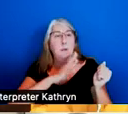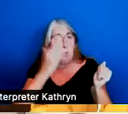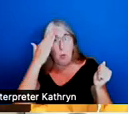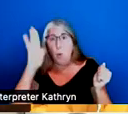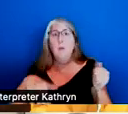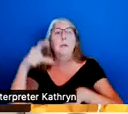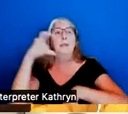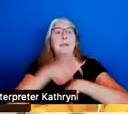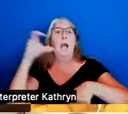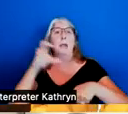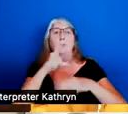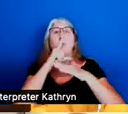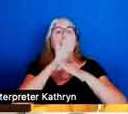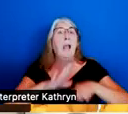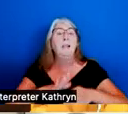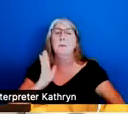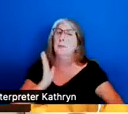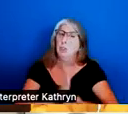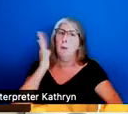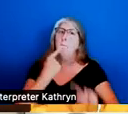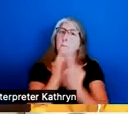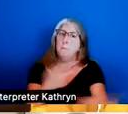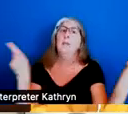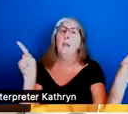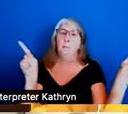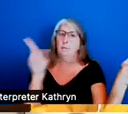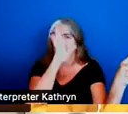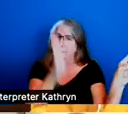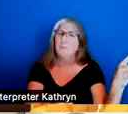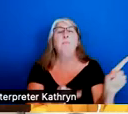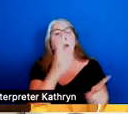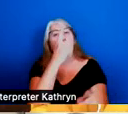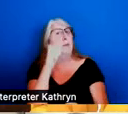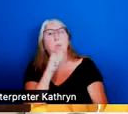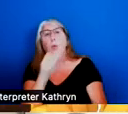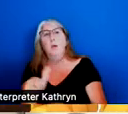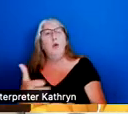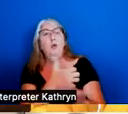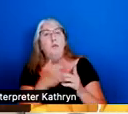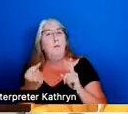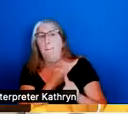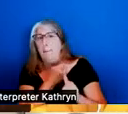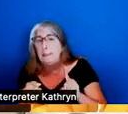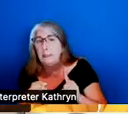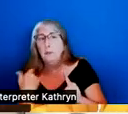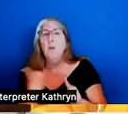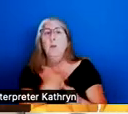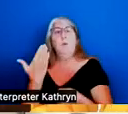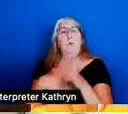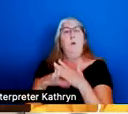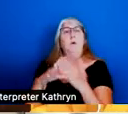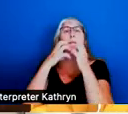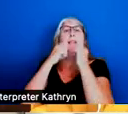to break the silence, to speak up, because we don't deserve to be beat. We were born to be